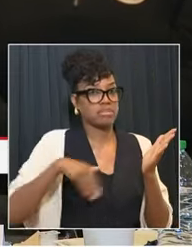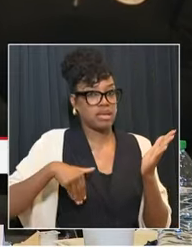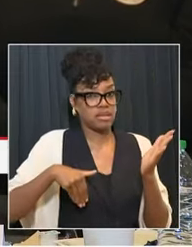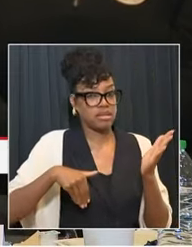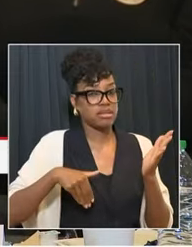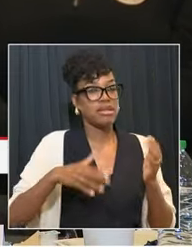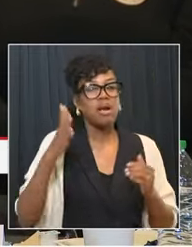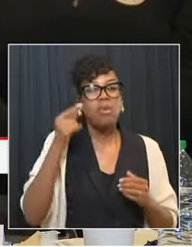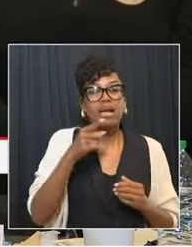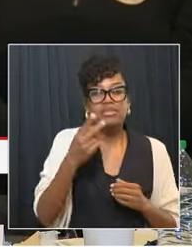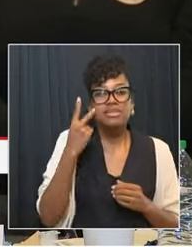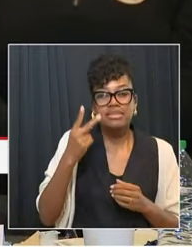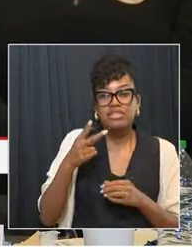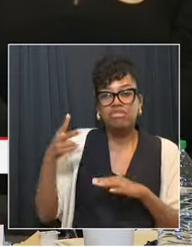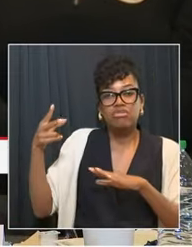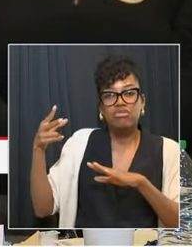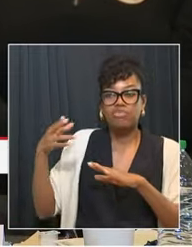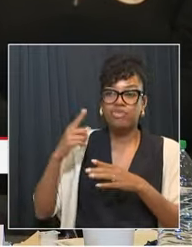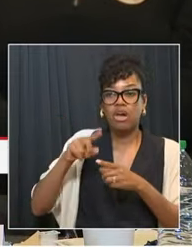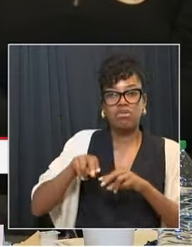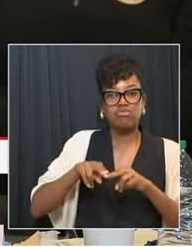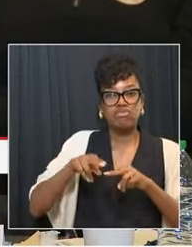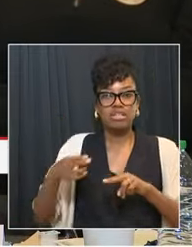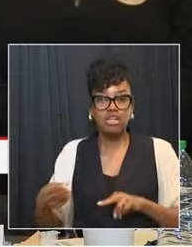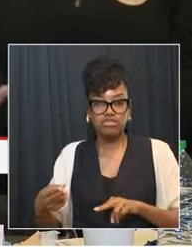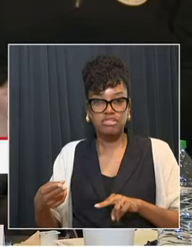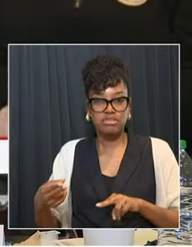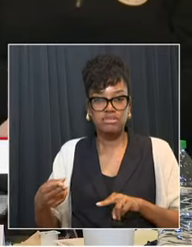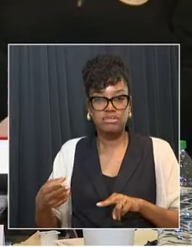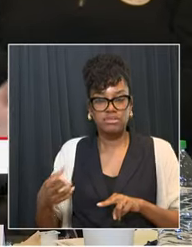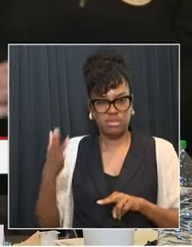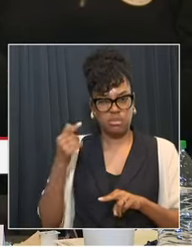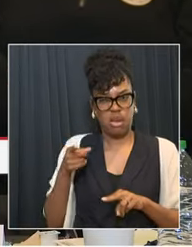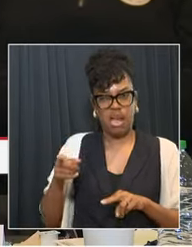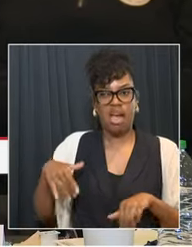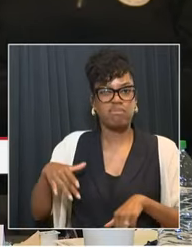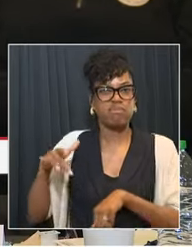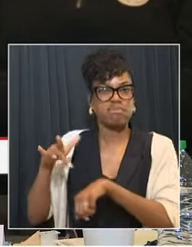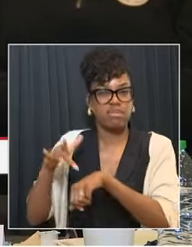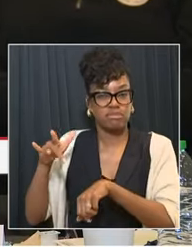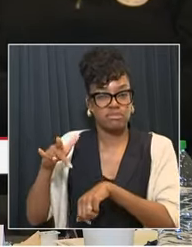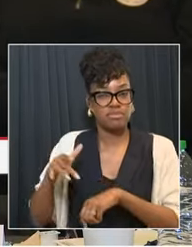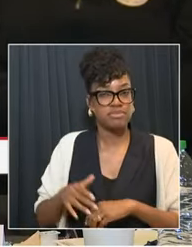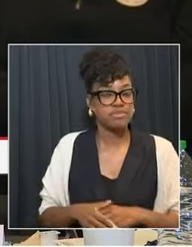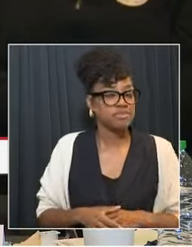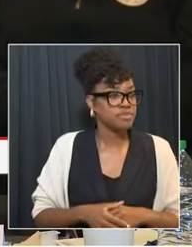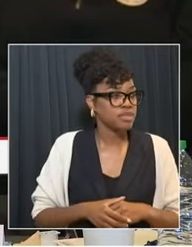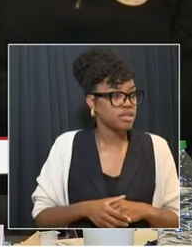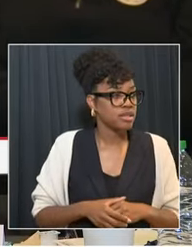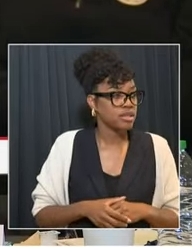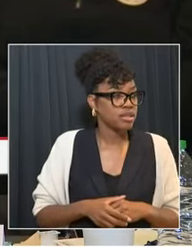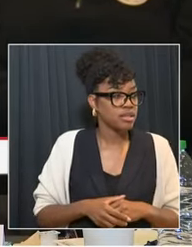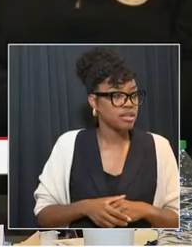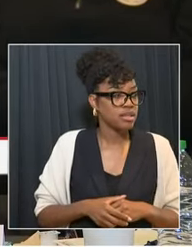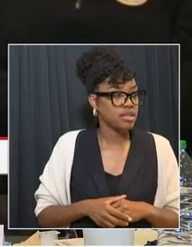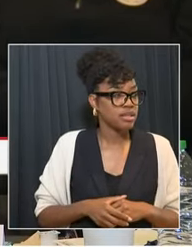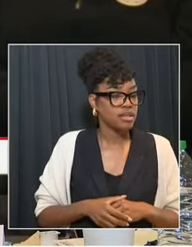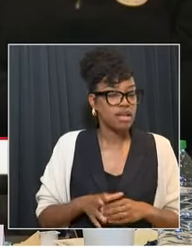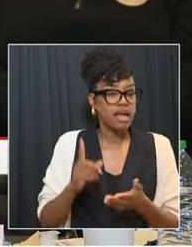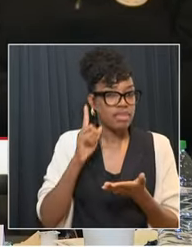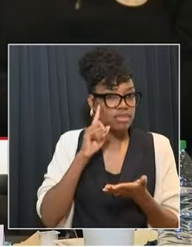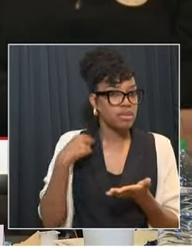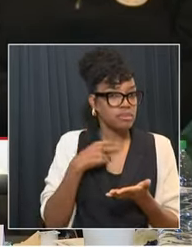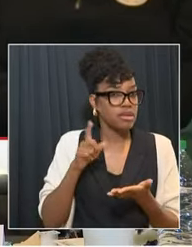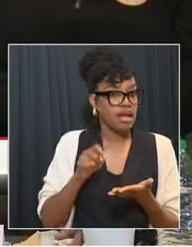think, in Cure the Streets. That's why I think as we have this deliberation when the budget goes to the council, I think we have to look at all the different